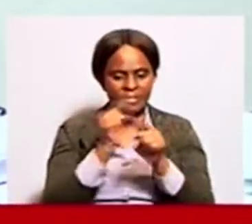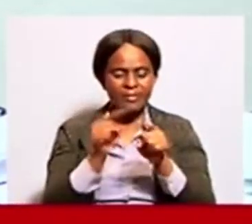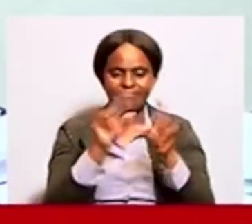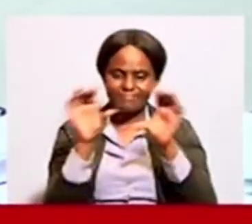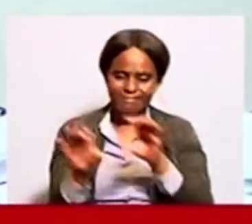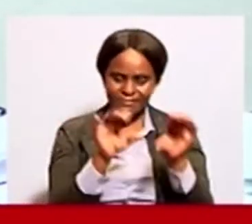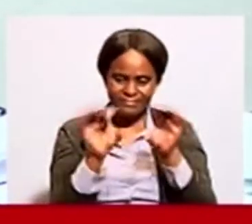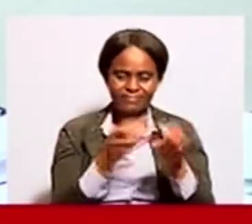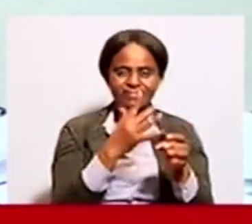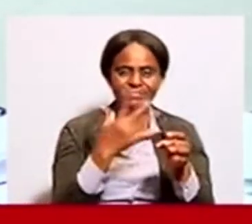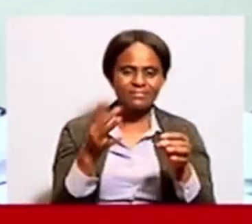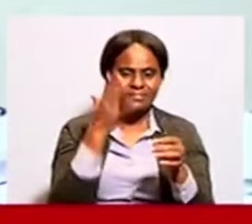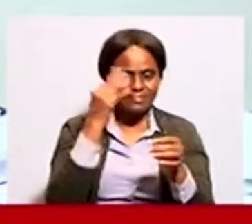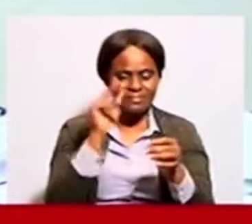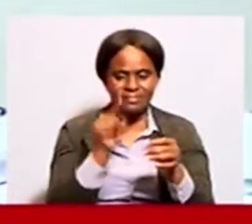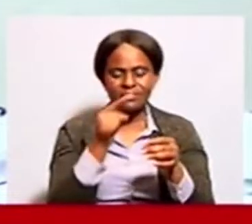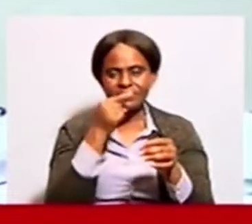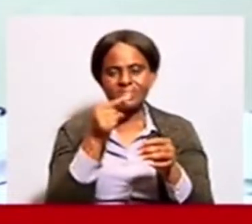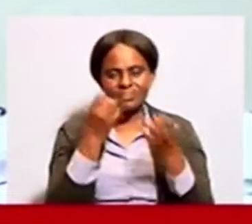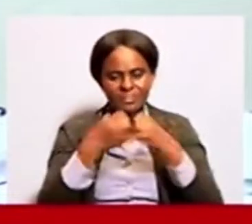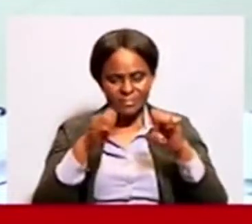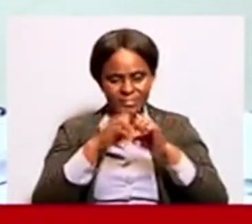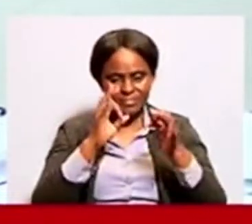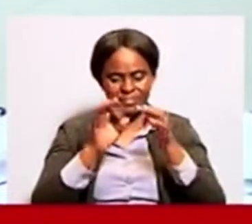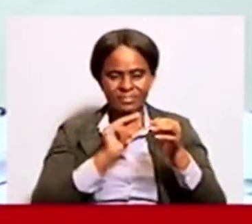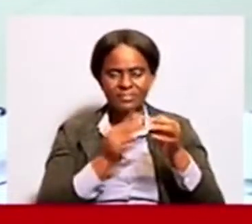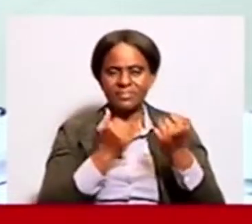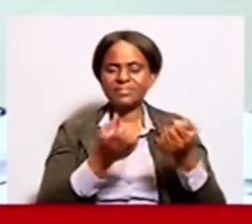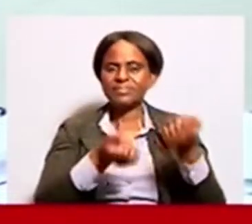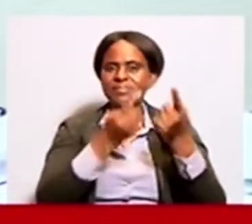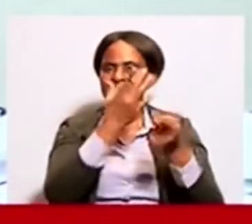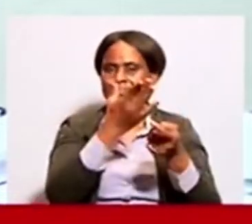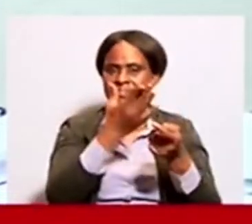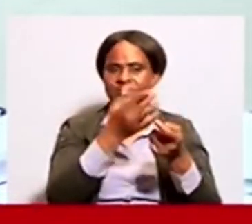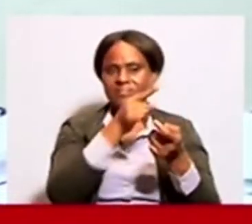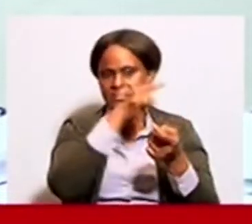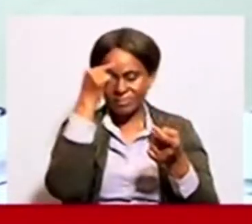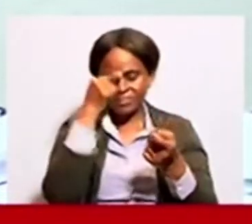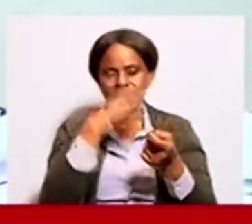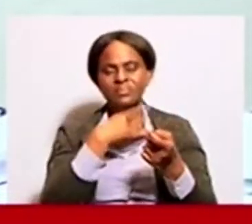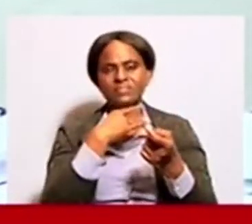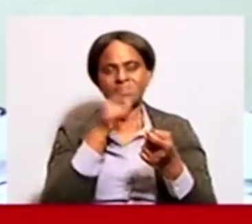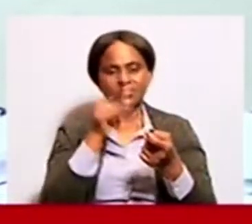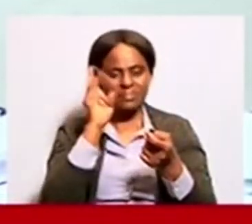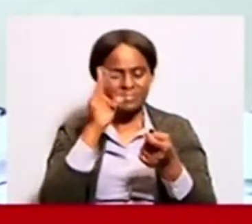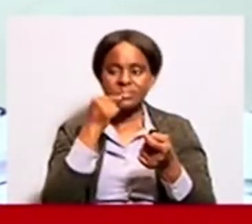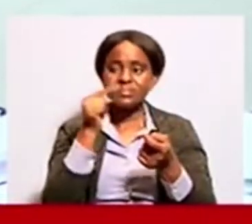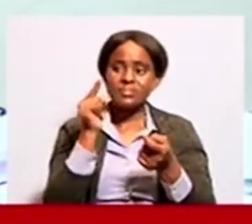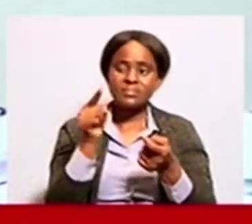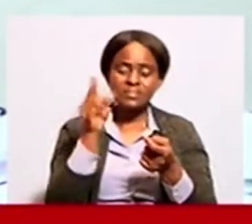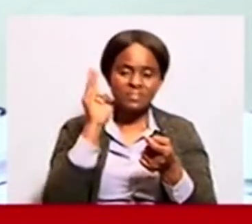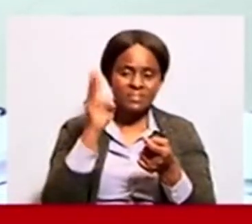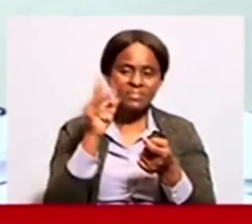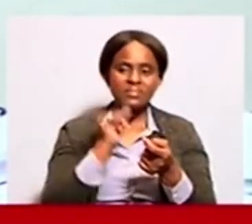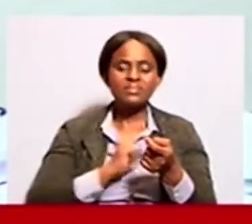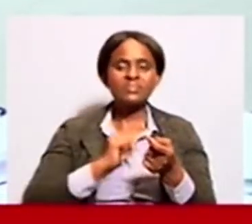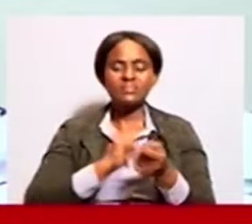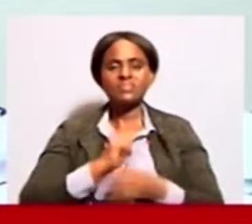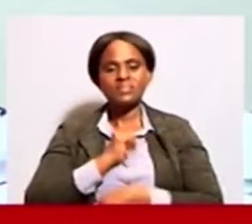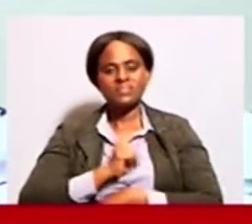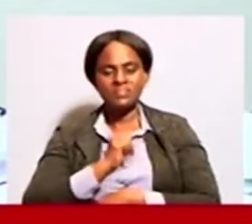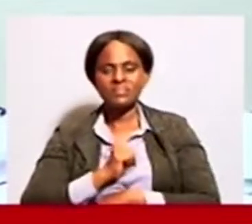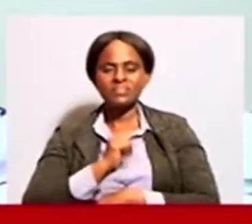that. That's why you say, even if we went there, we go with black and white, we'll tell them, they will apologize, they will